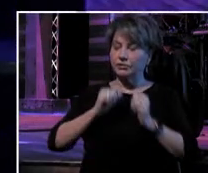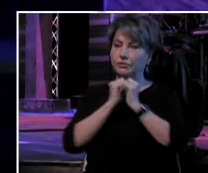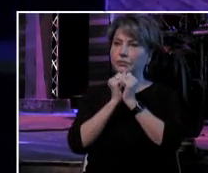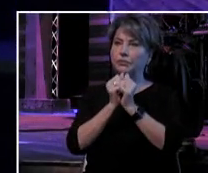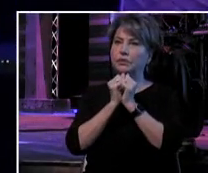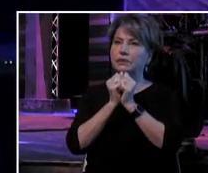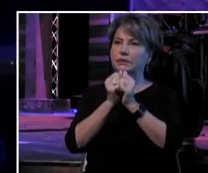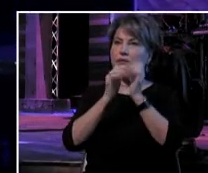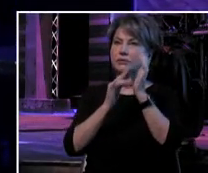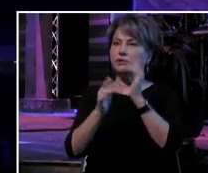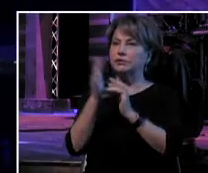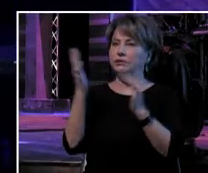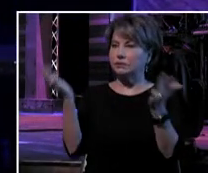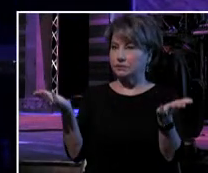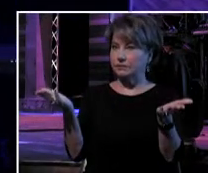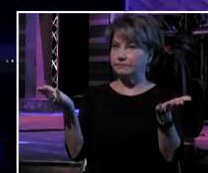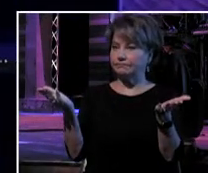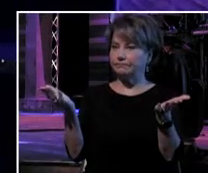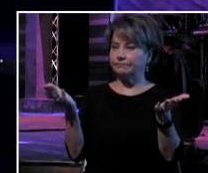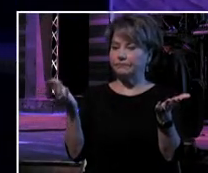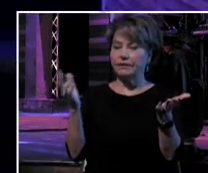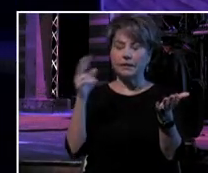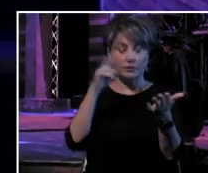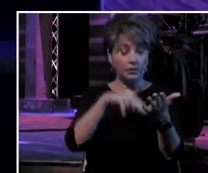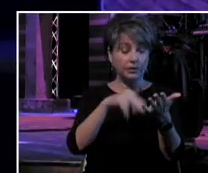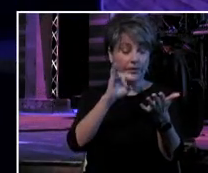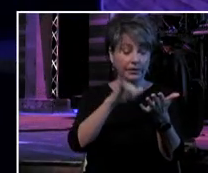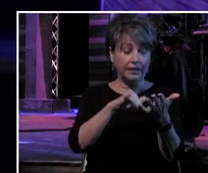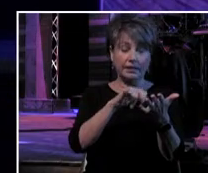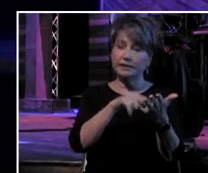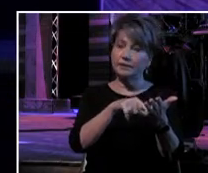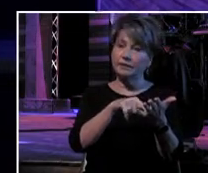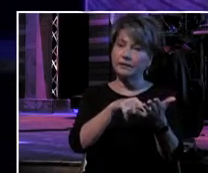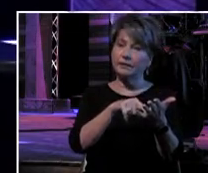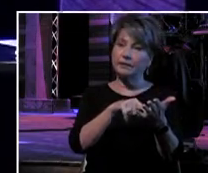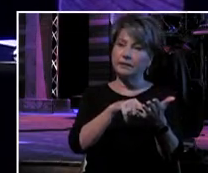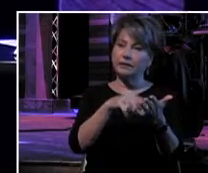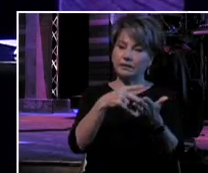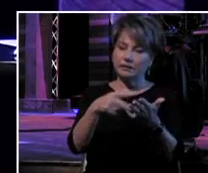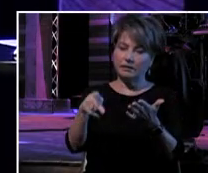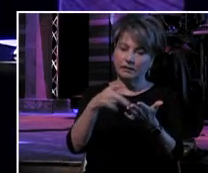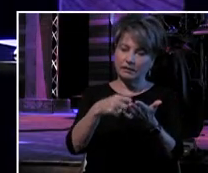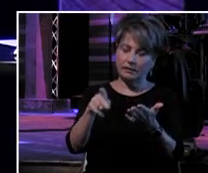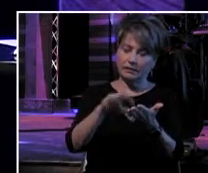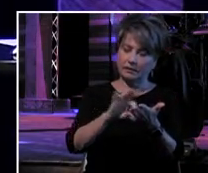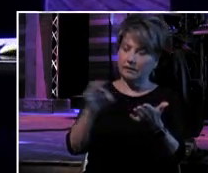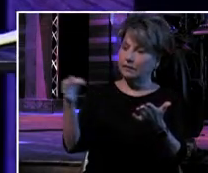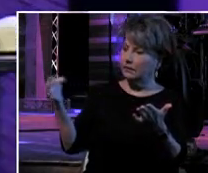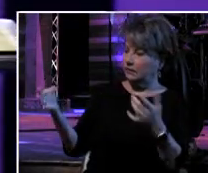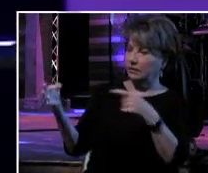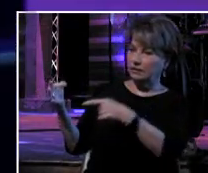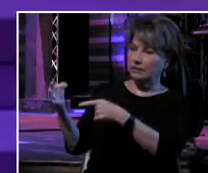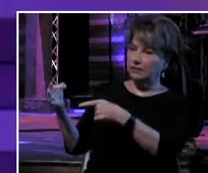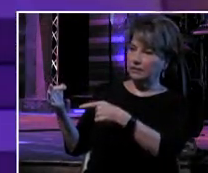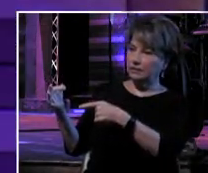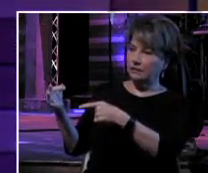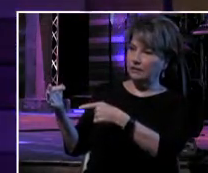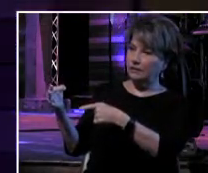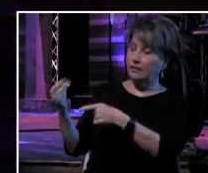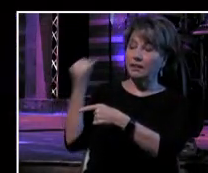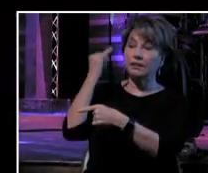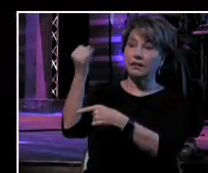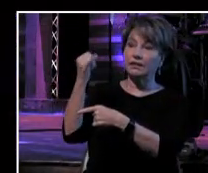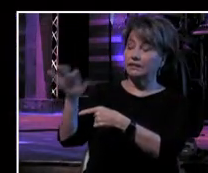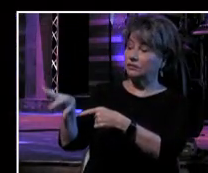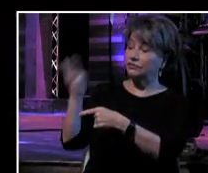in Jesus. And as we look at this, let's get right into the passage, because the big idea is to find